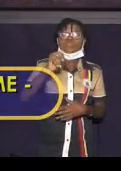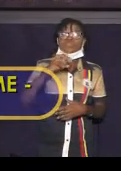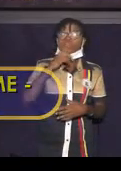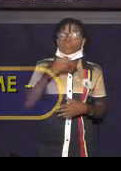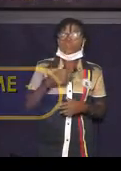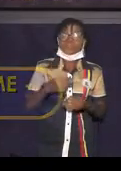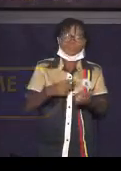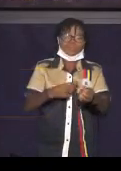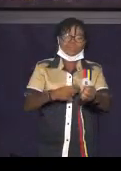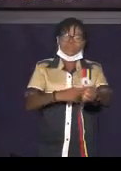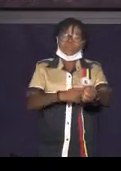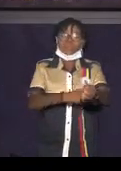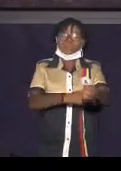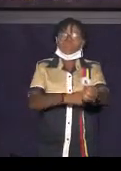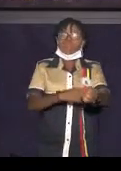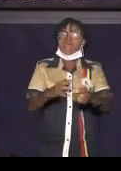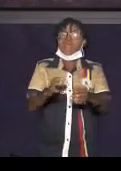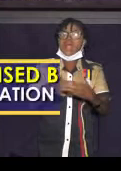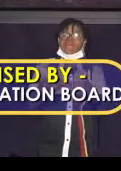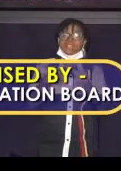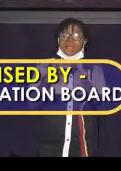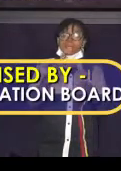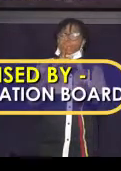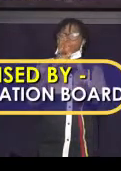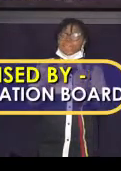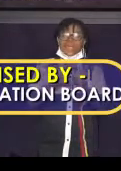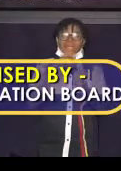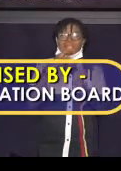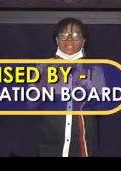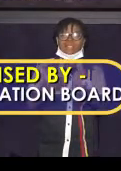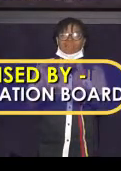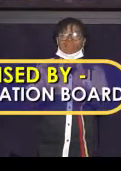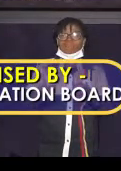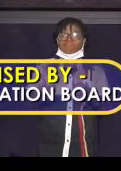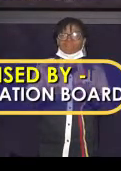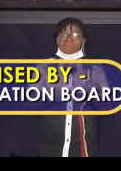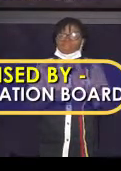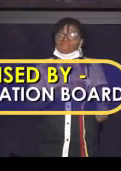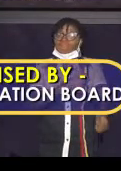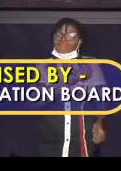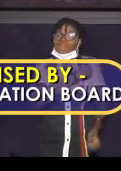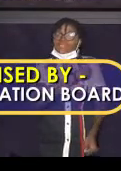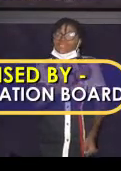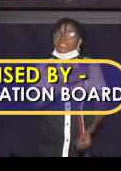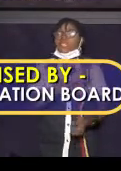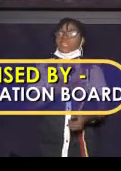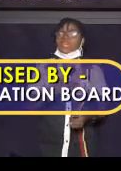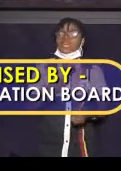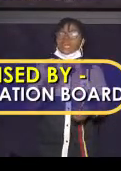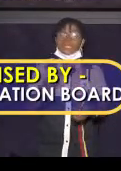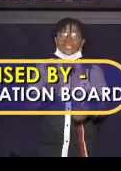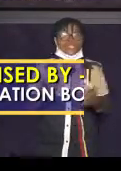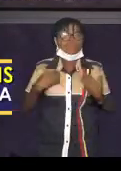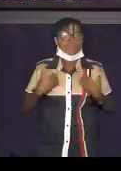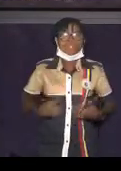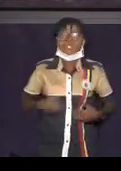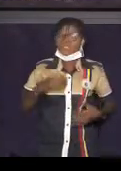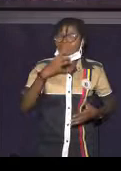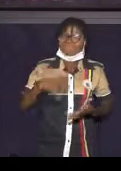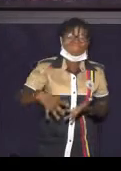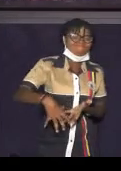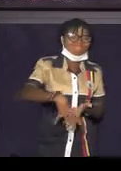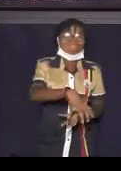some that are taken, and after being injected, their body system starts functioning in the other side. They